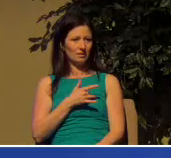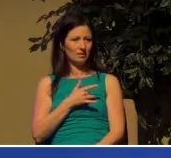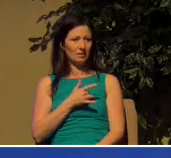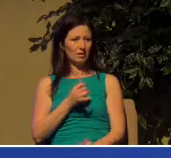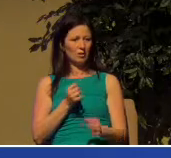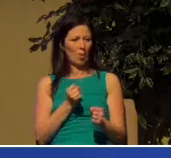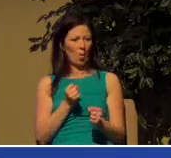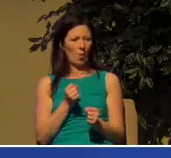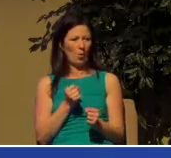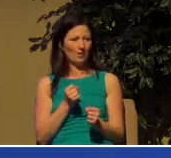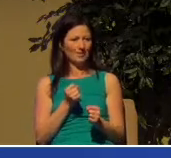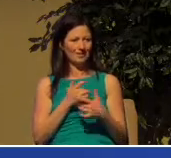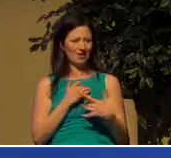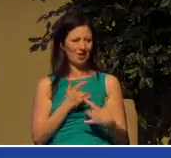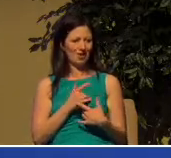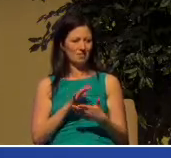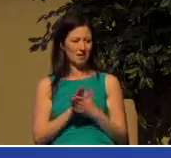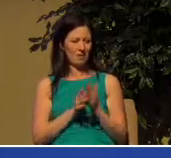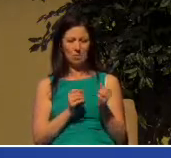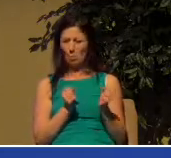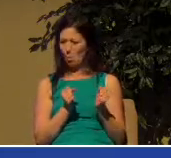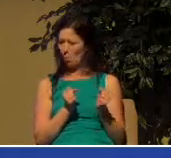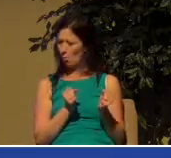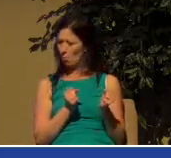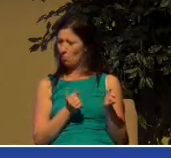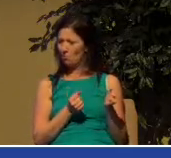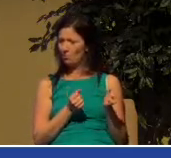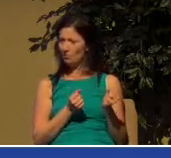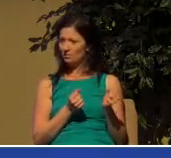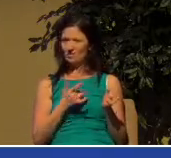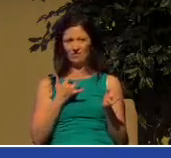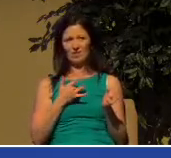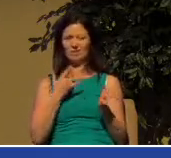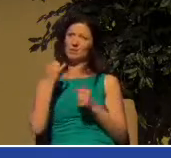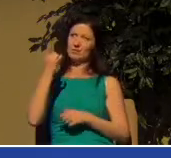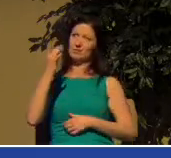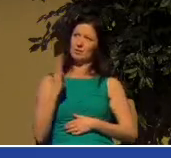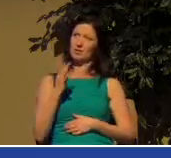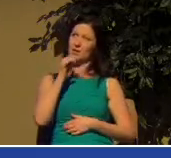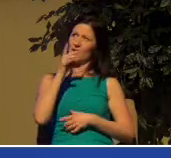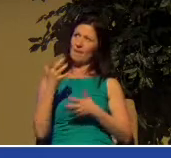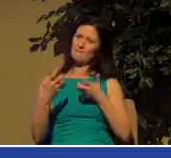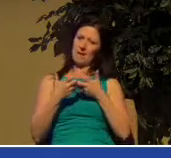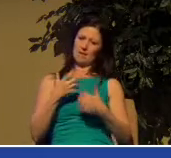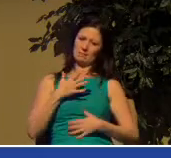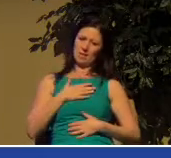because God didn't deliver what they thought He should deliver. Isn't that true?